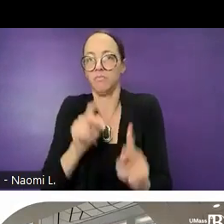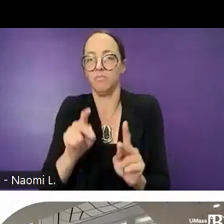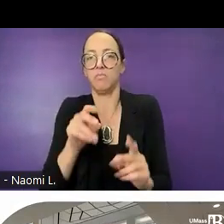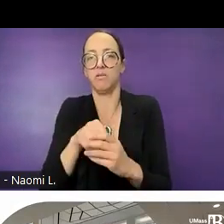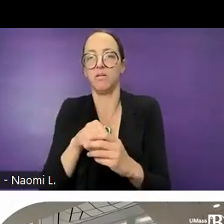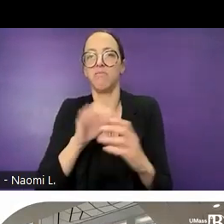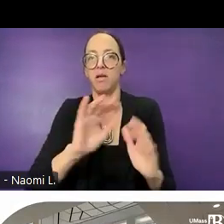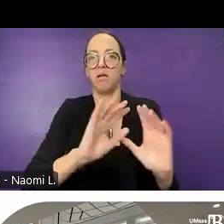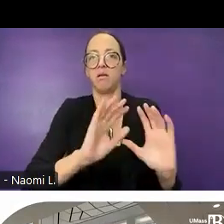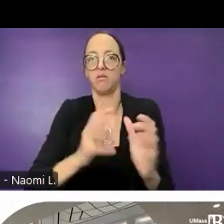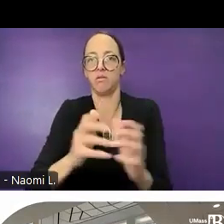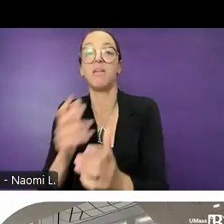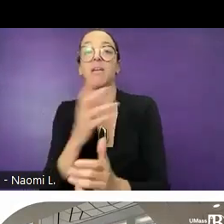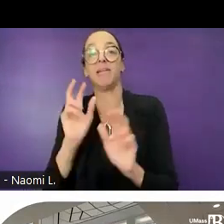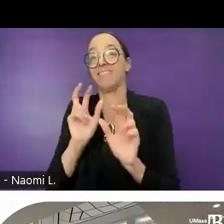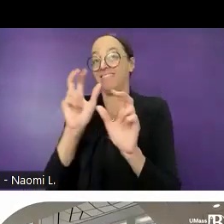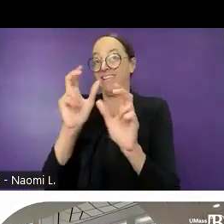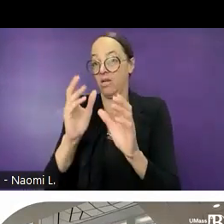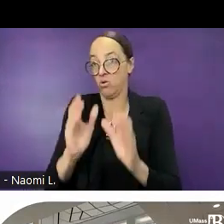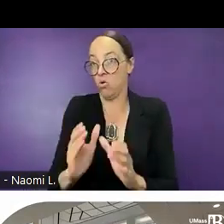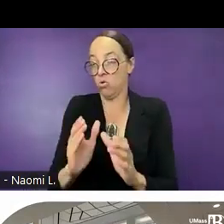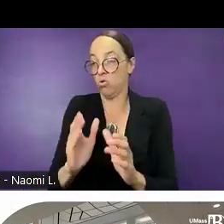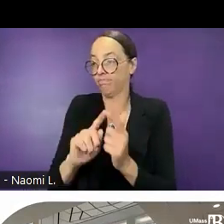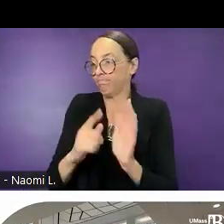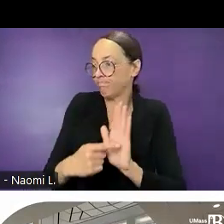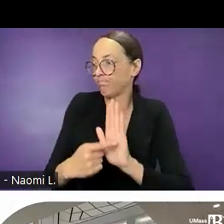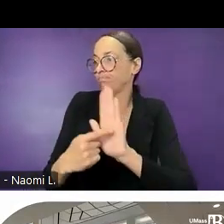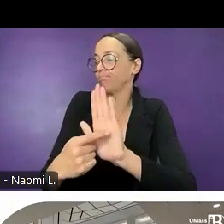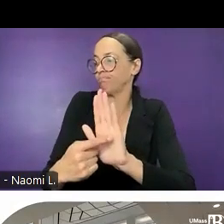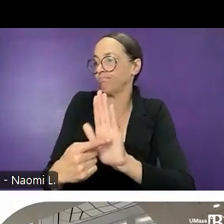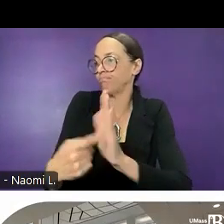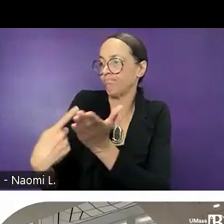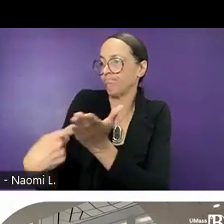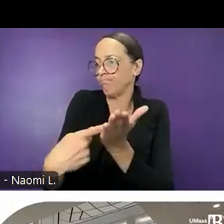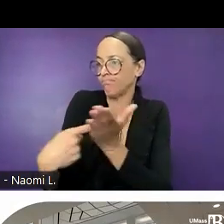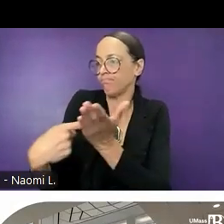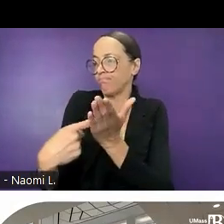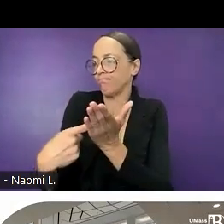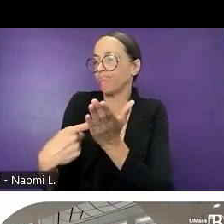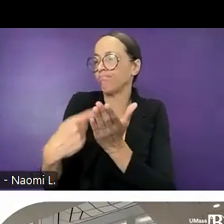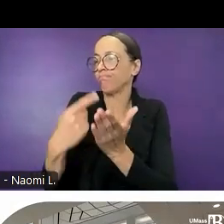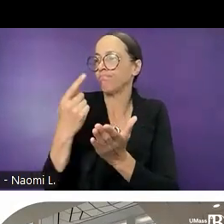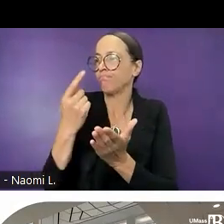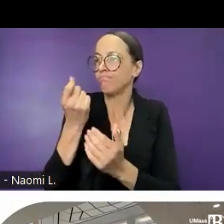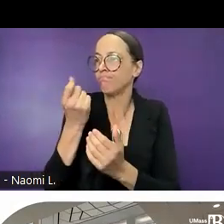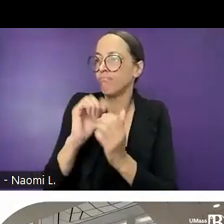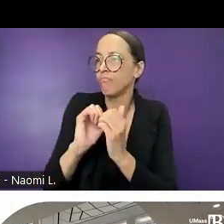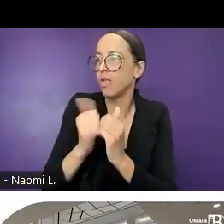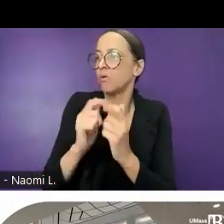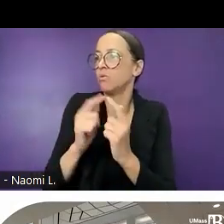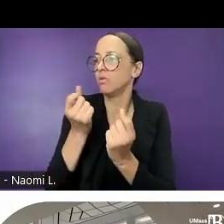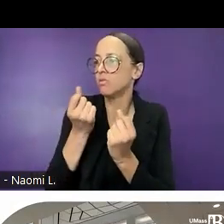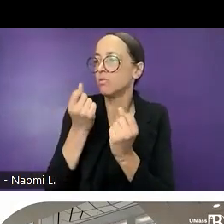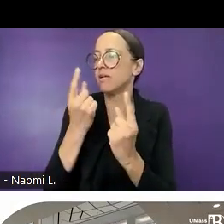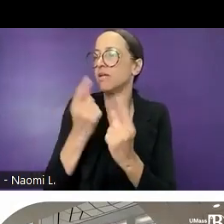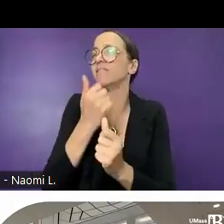and understand better, deepen our understanding of the needs they face, okay, as well as